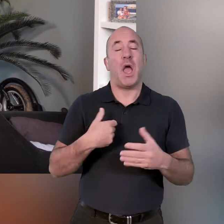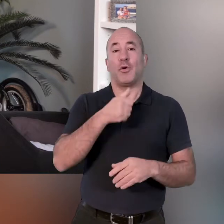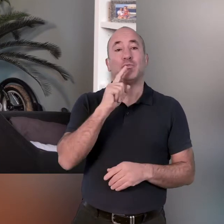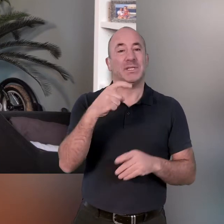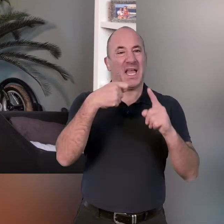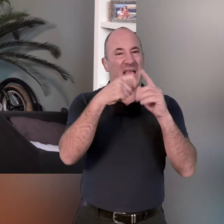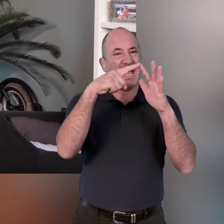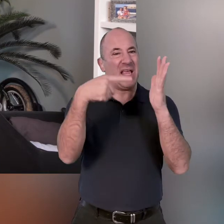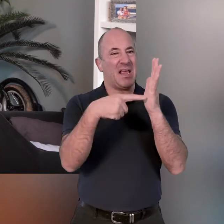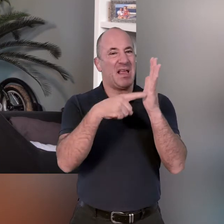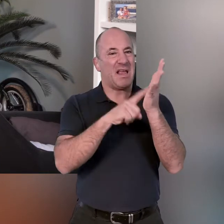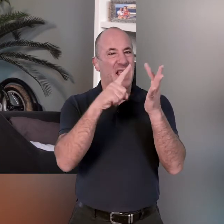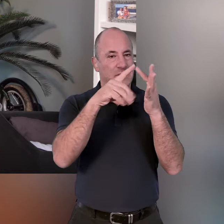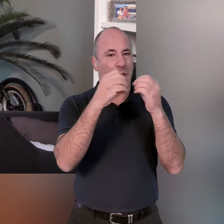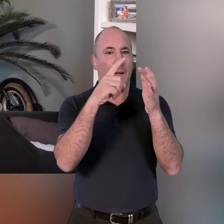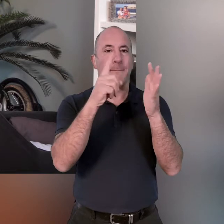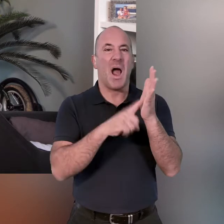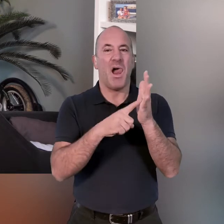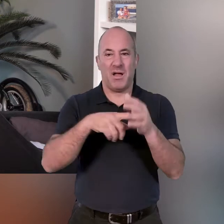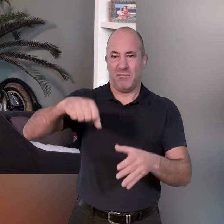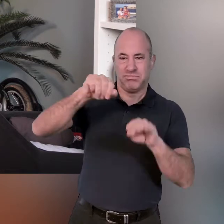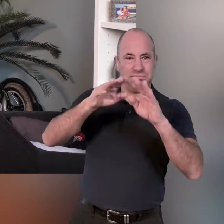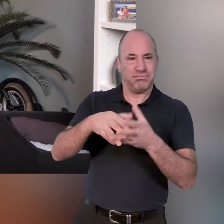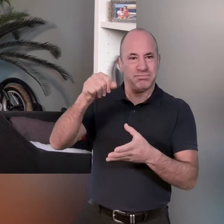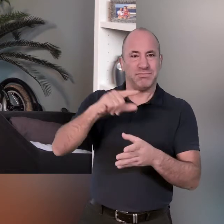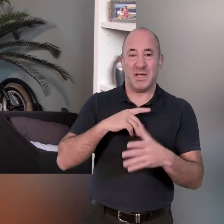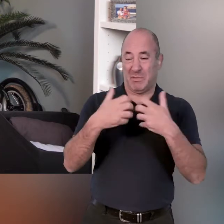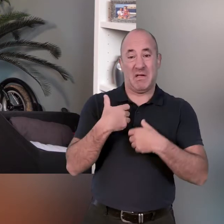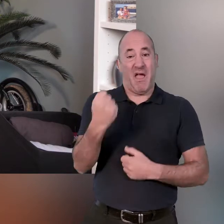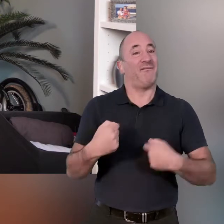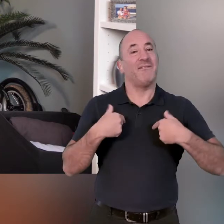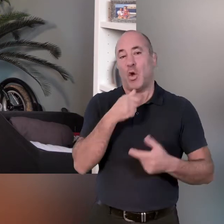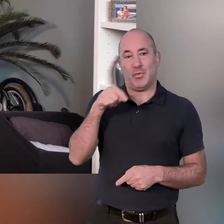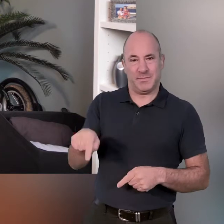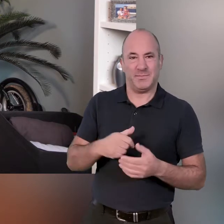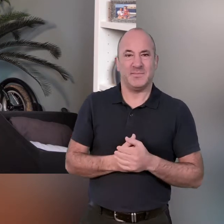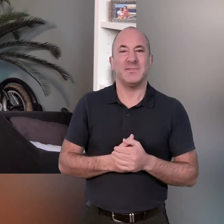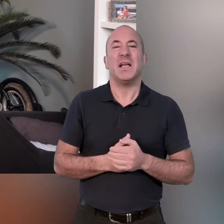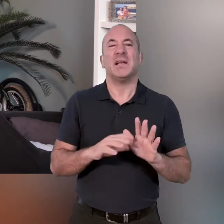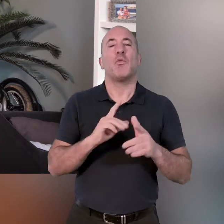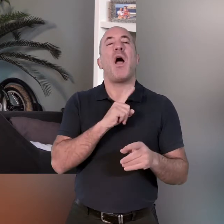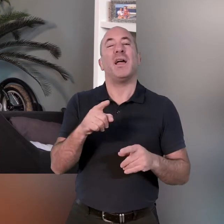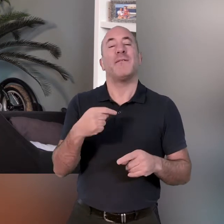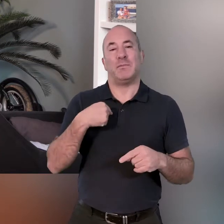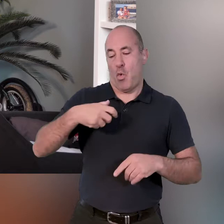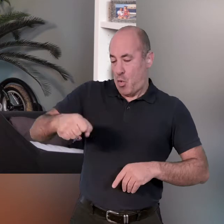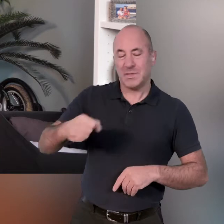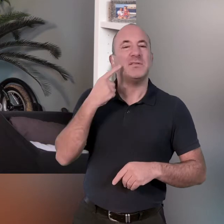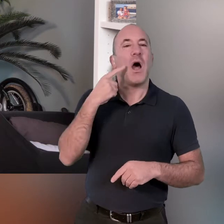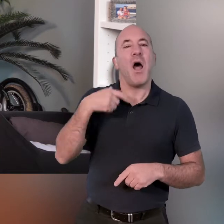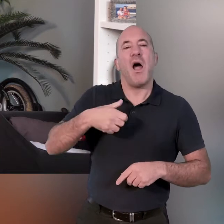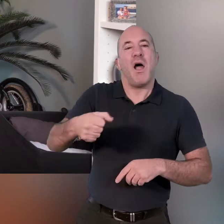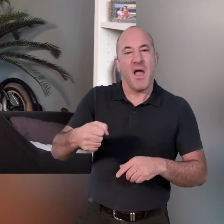can. I will be using a kettlebell today just because I have the equipment here, and also it's just a little bit easier for me